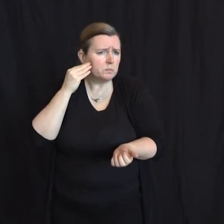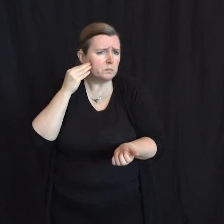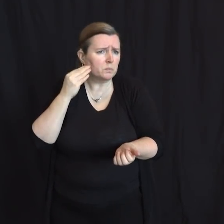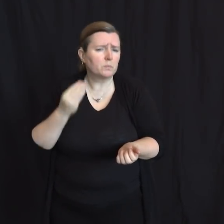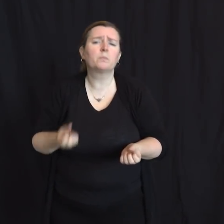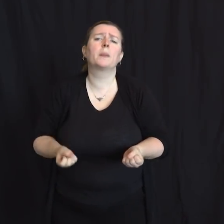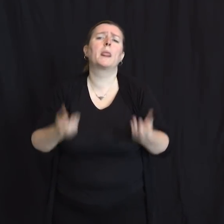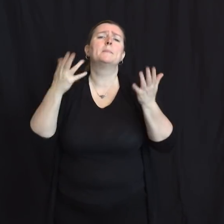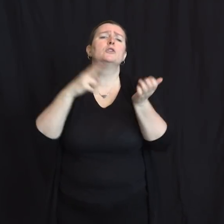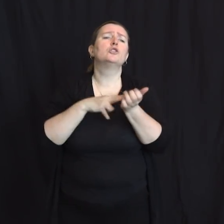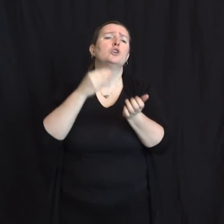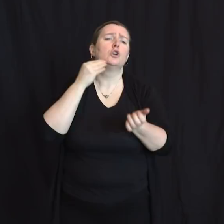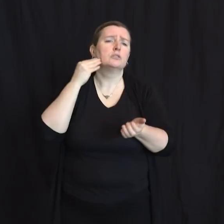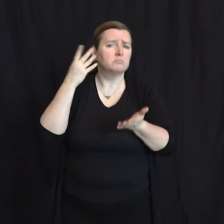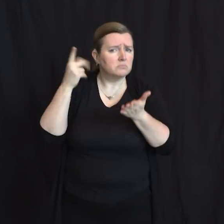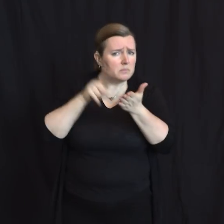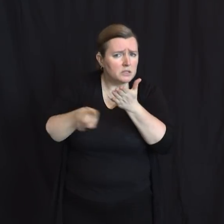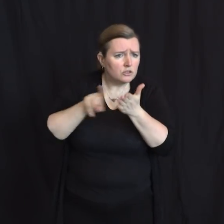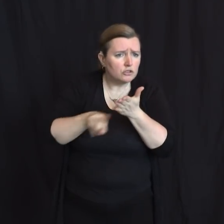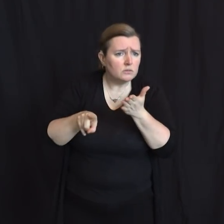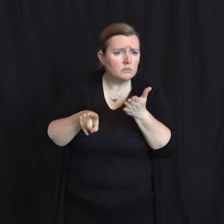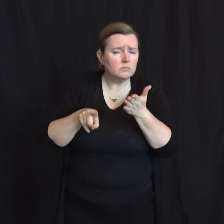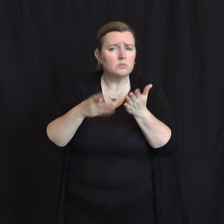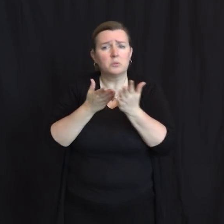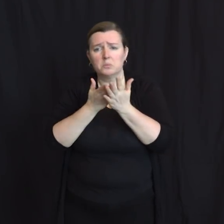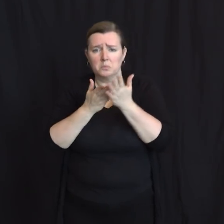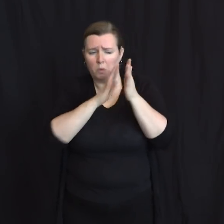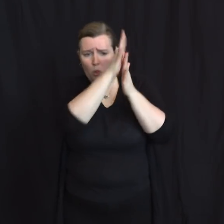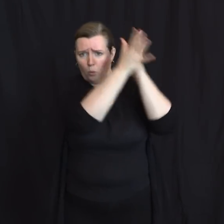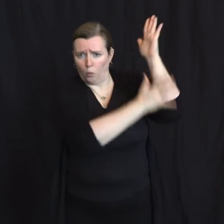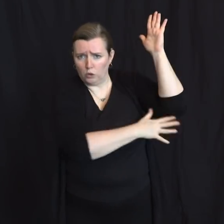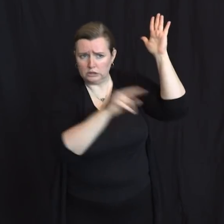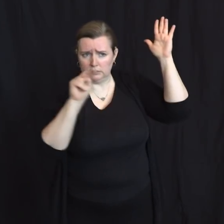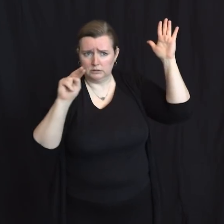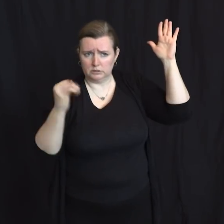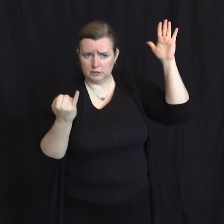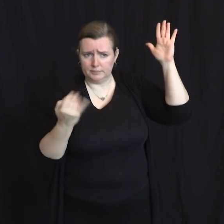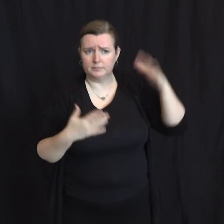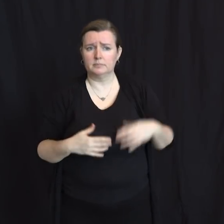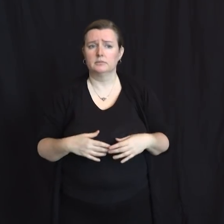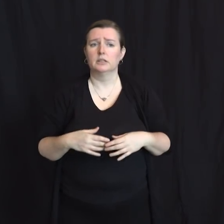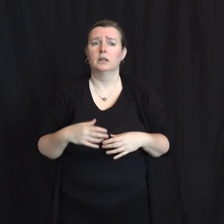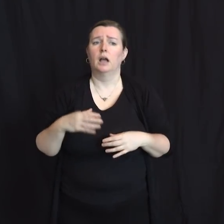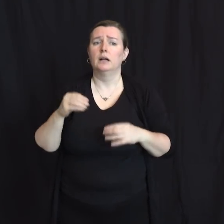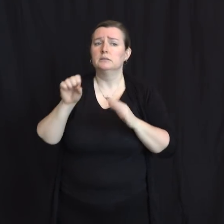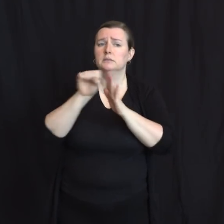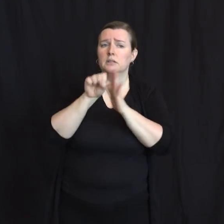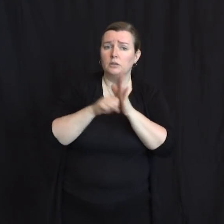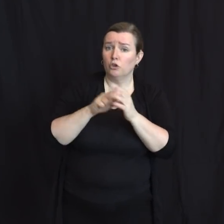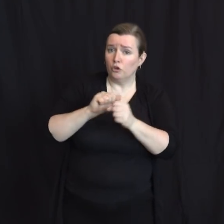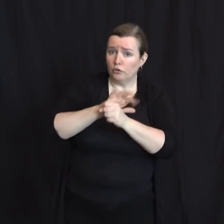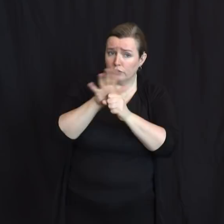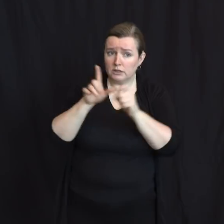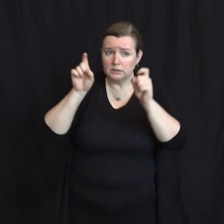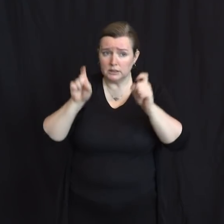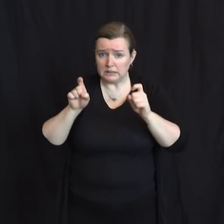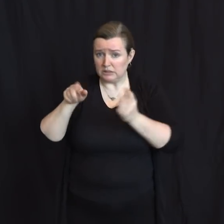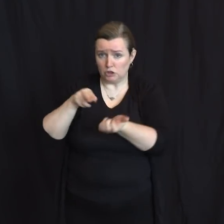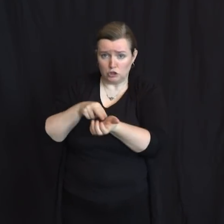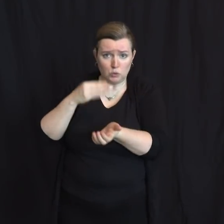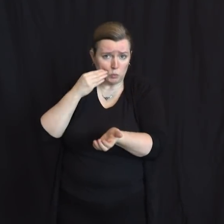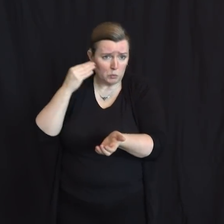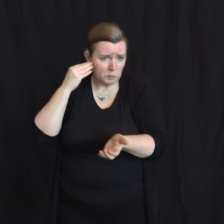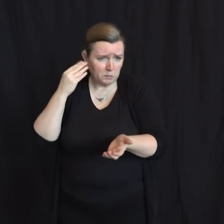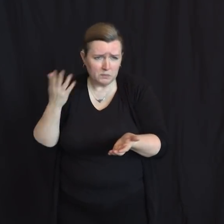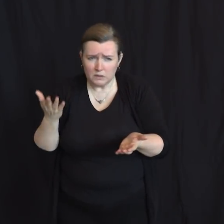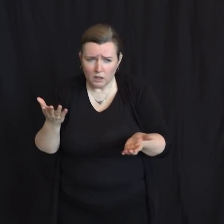inspections has the state conducted in response to the outbreak, and is the state doing any coronavirus testing in nursing homes? I think you touched on this, but is the state doing